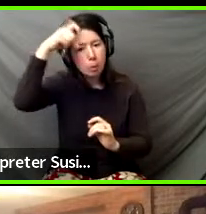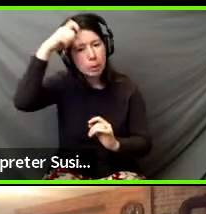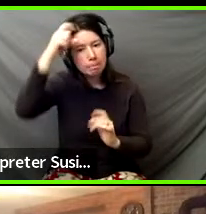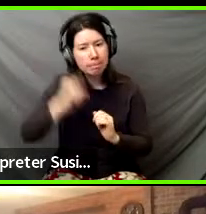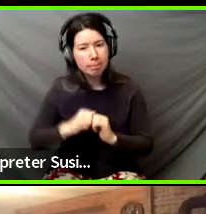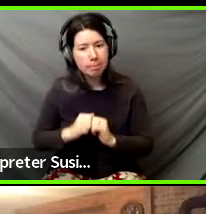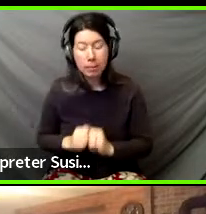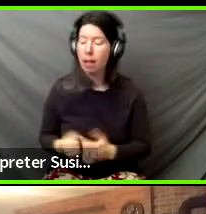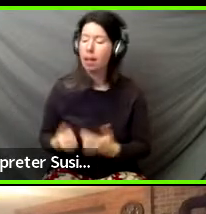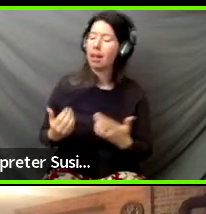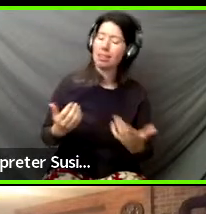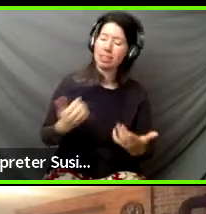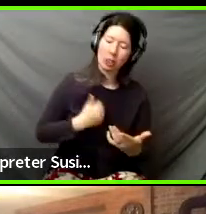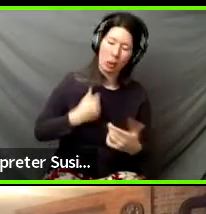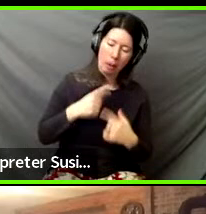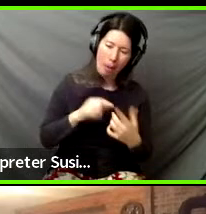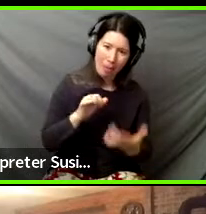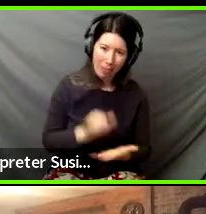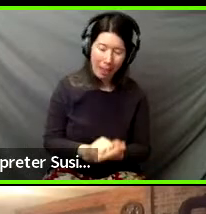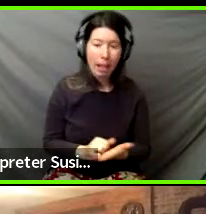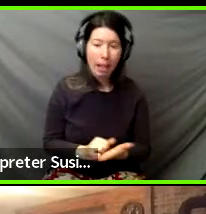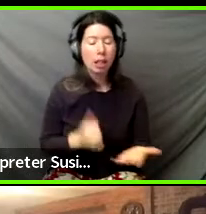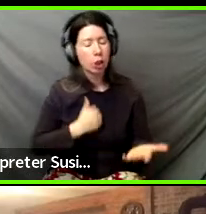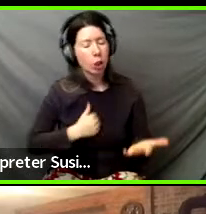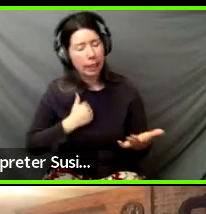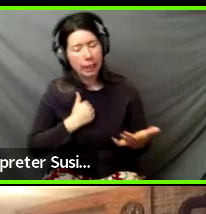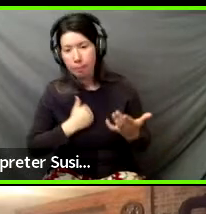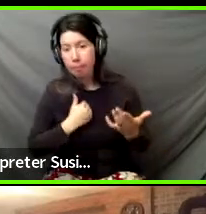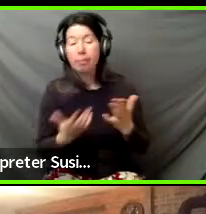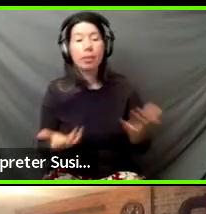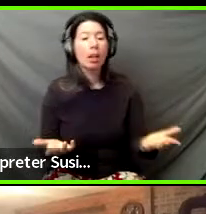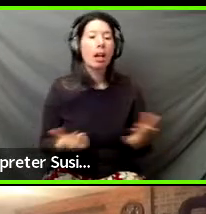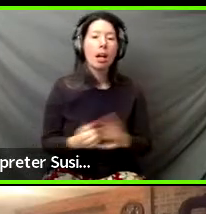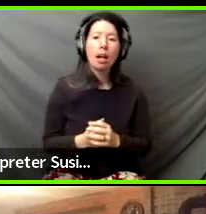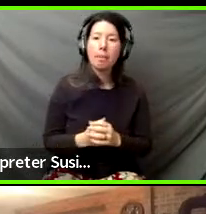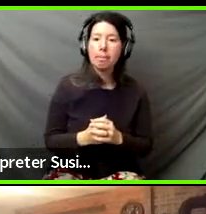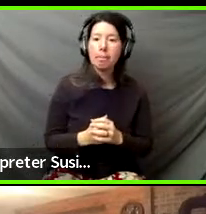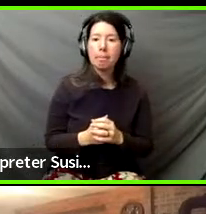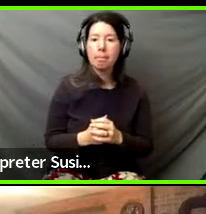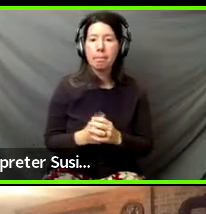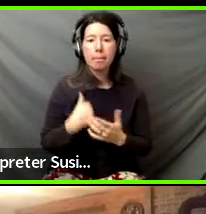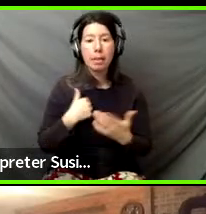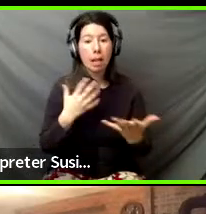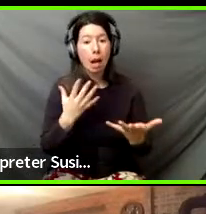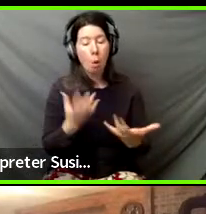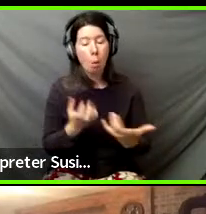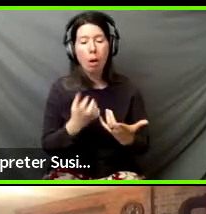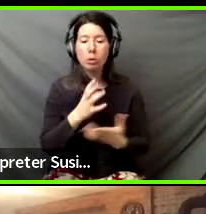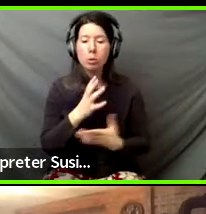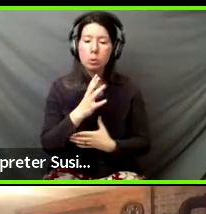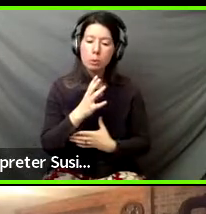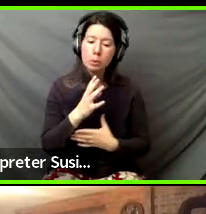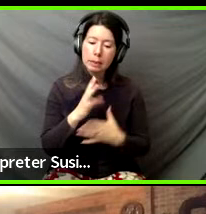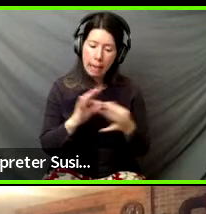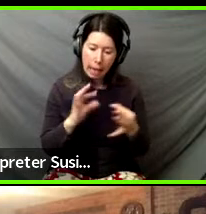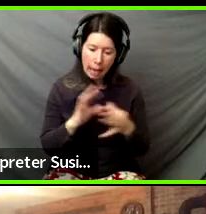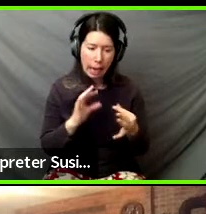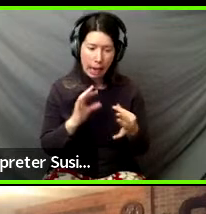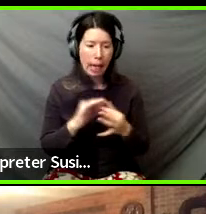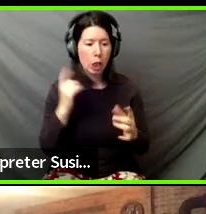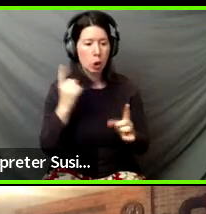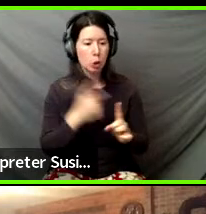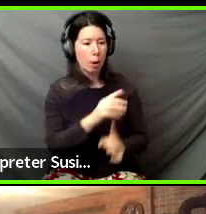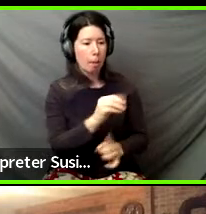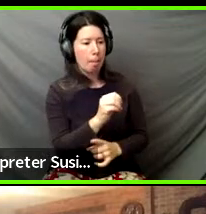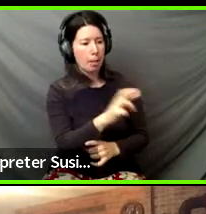Sorry about that. I'm sorry. No, I just wanted to say to Mr. Green,